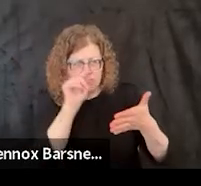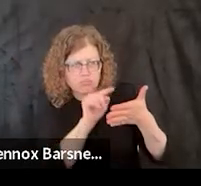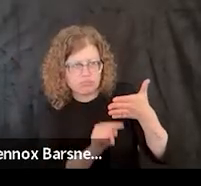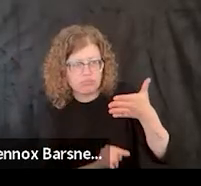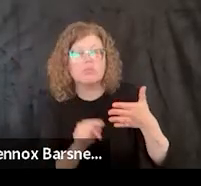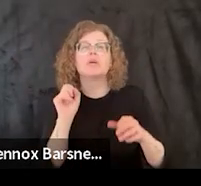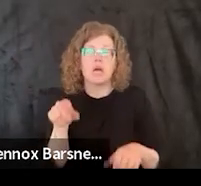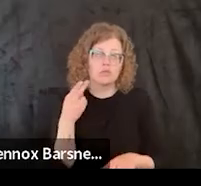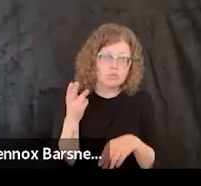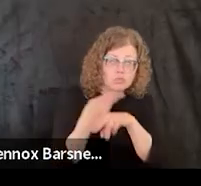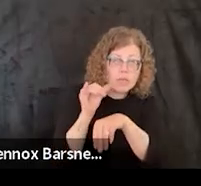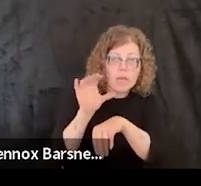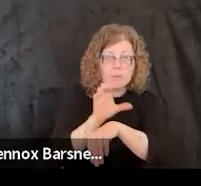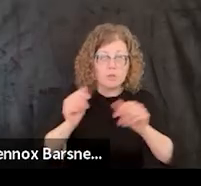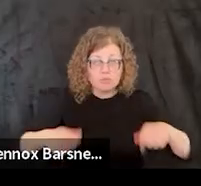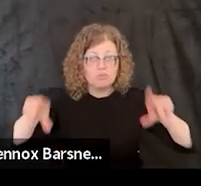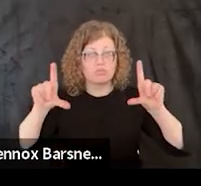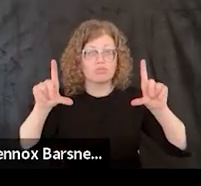working on a grant application.